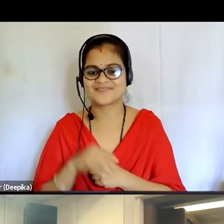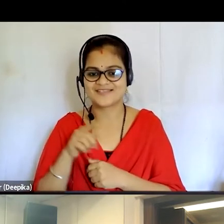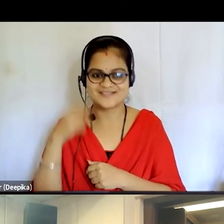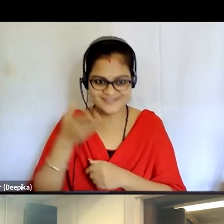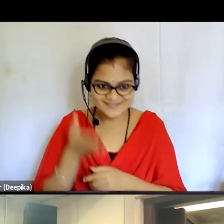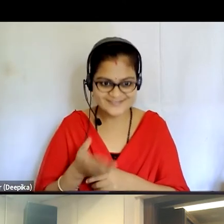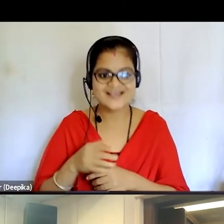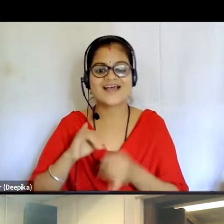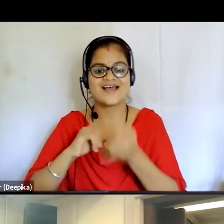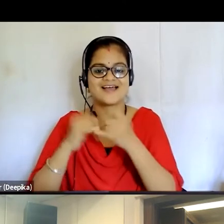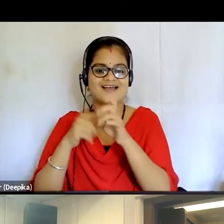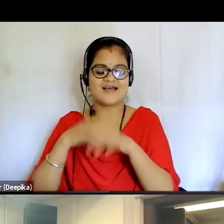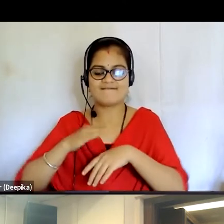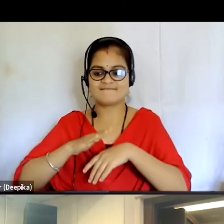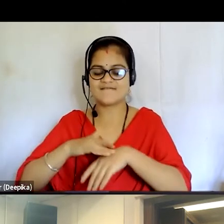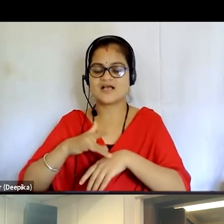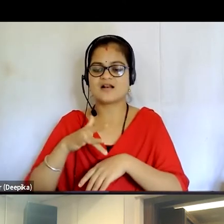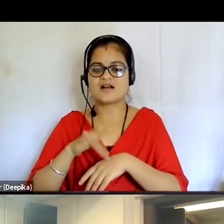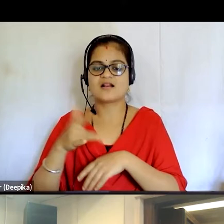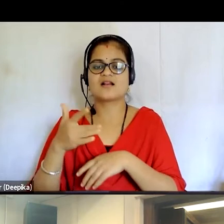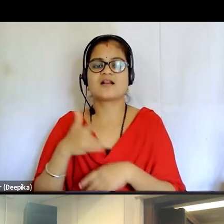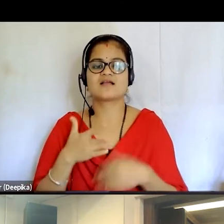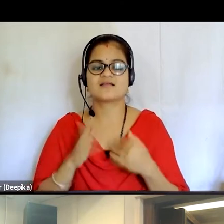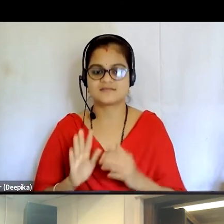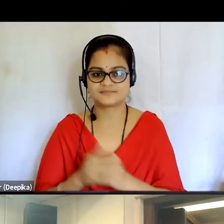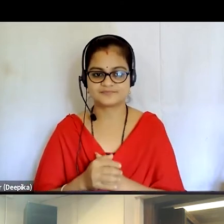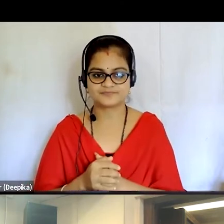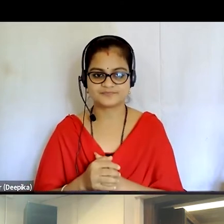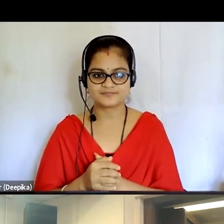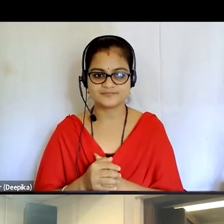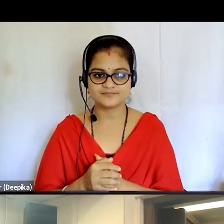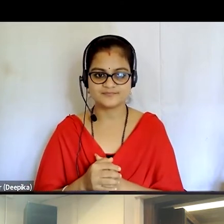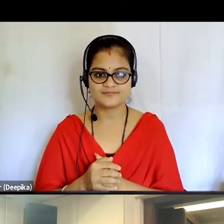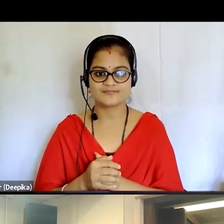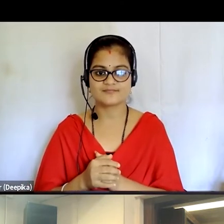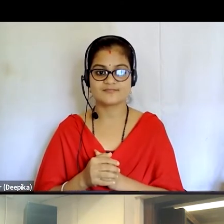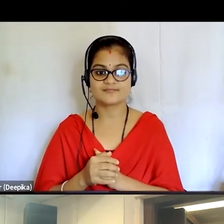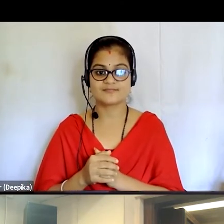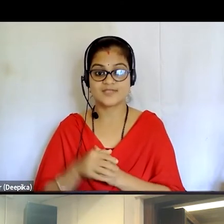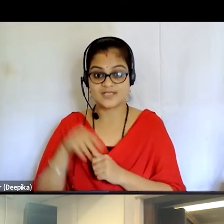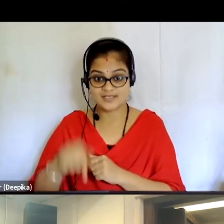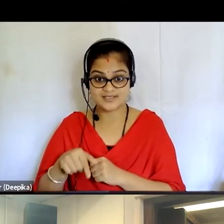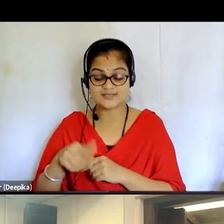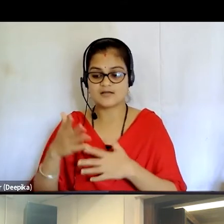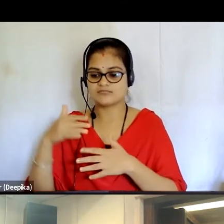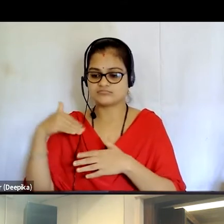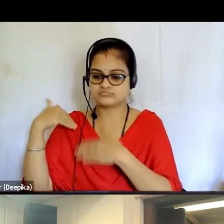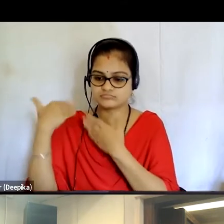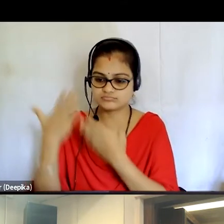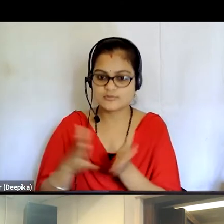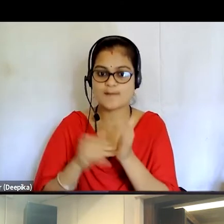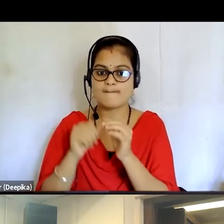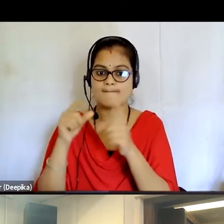of all the senses. Yes. But I think it would be good for both of you to actually talk us through the process of how you arrived at the MAP